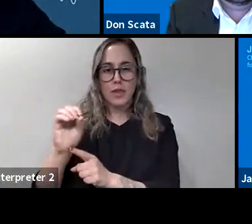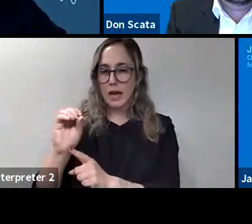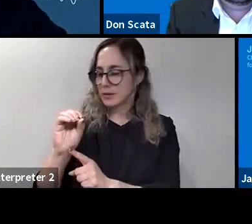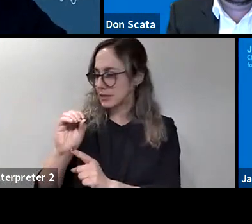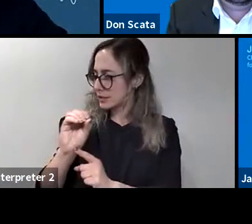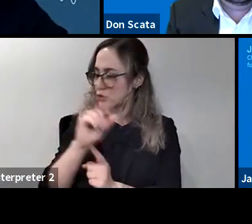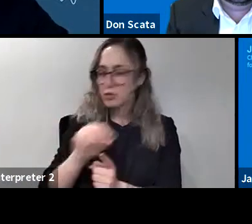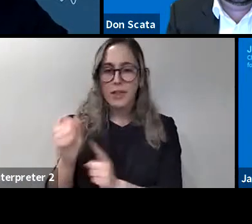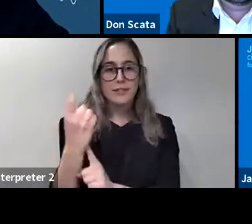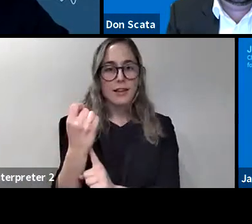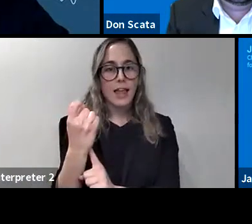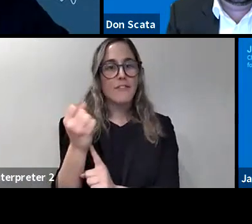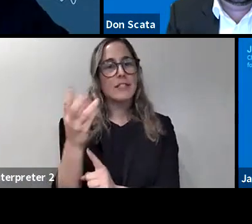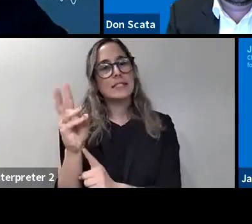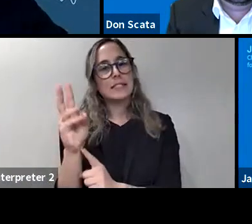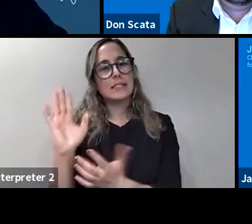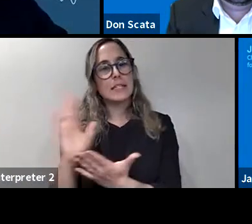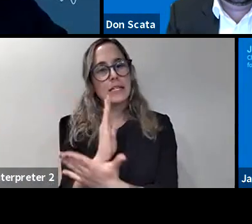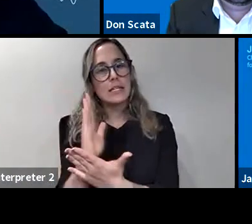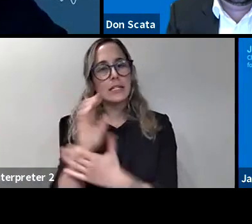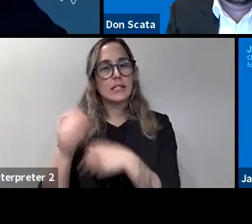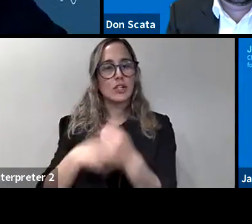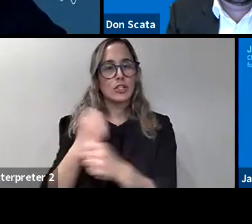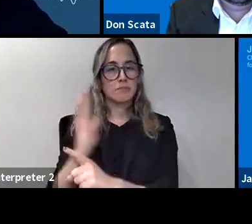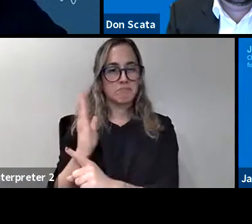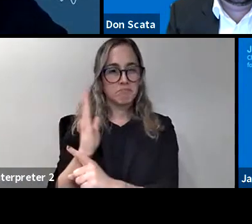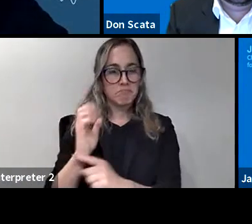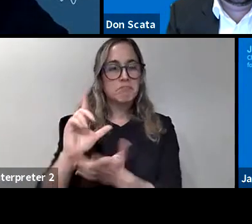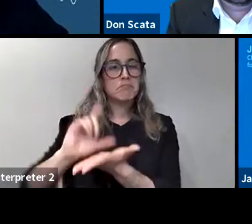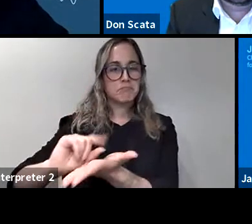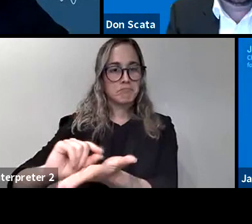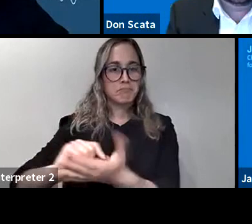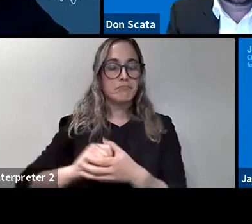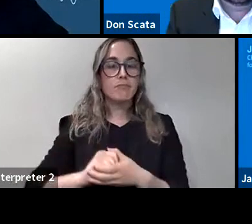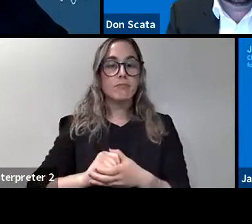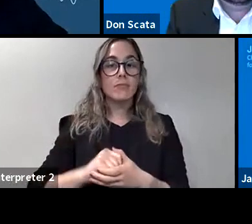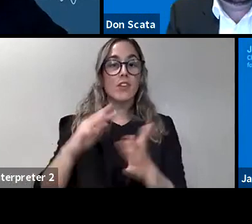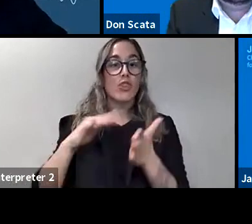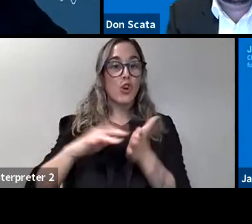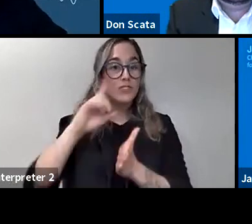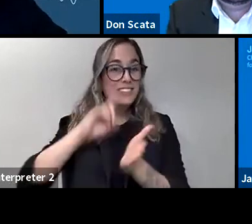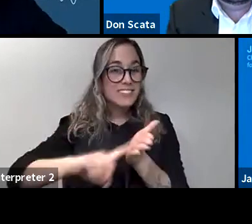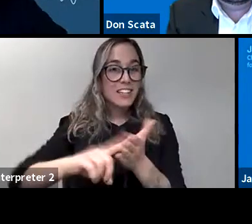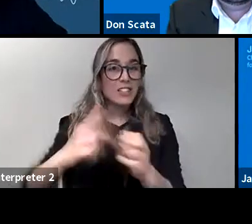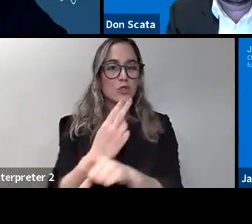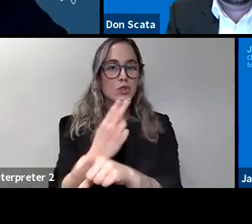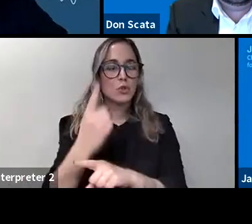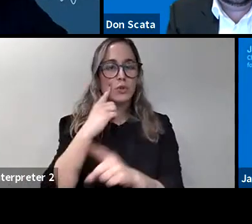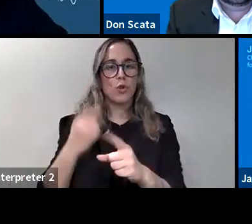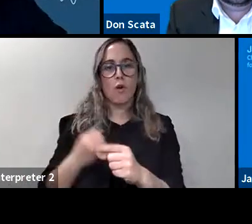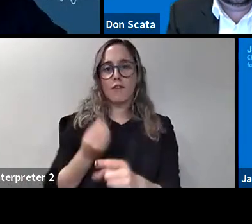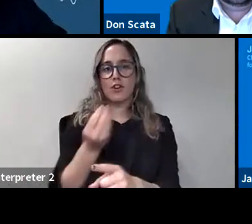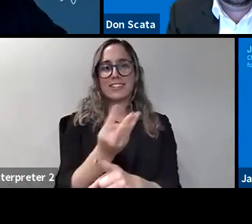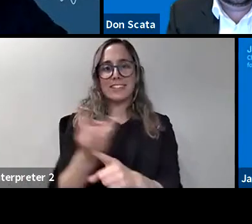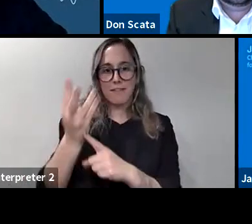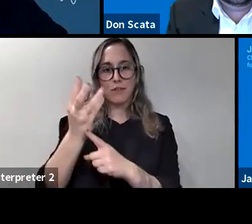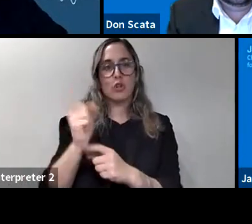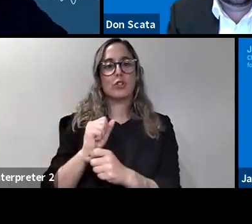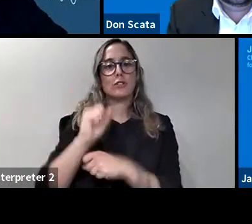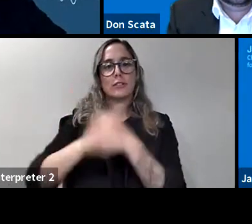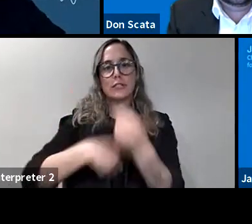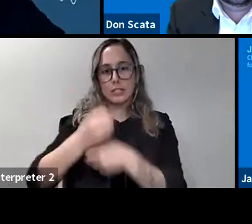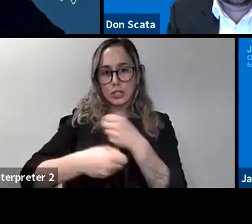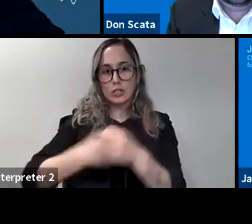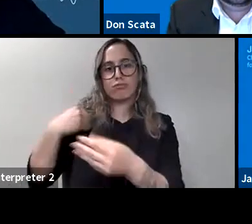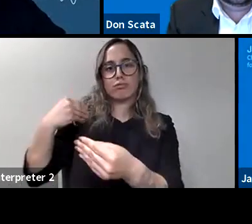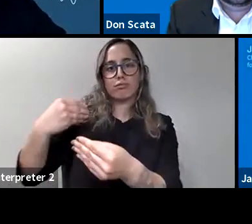2011 and 2016 periods. These studies utilize responses over a multi-decade period, though, and they show